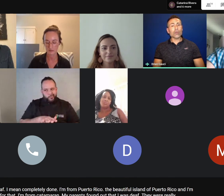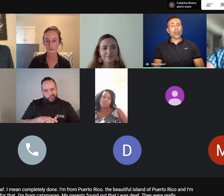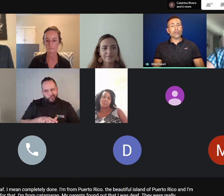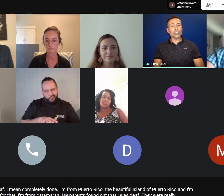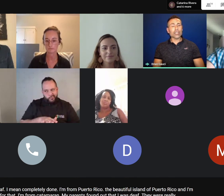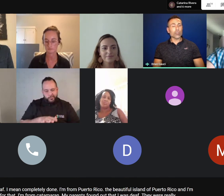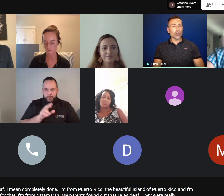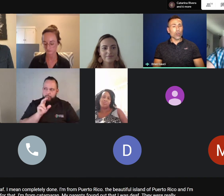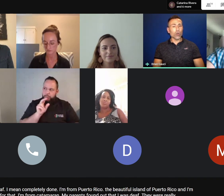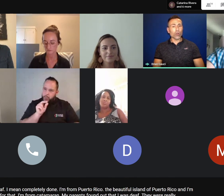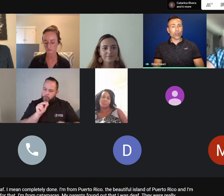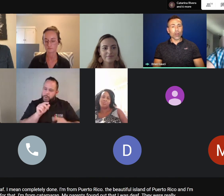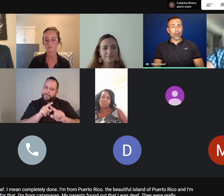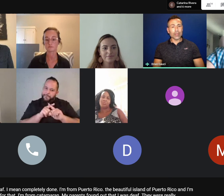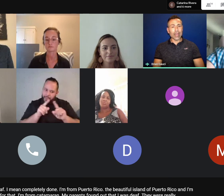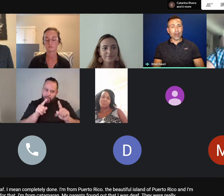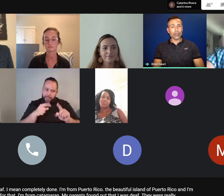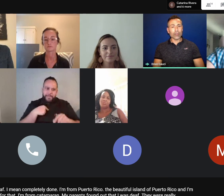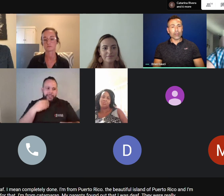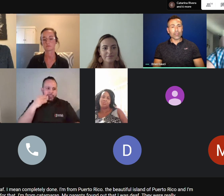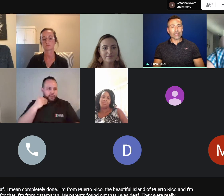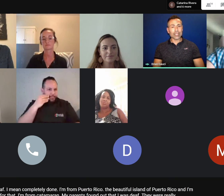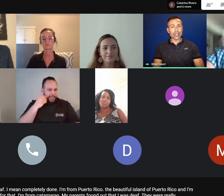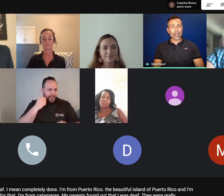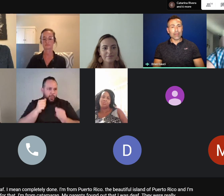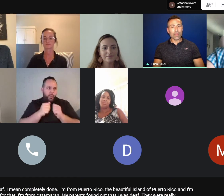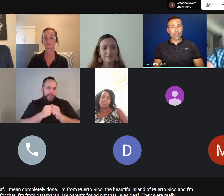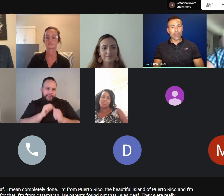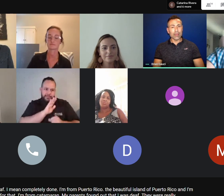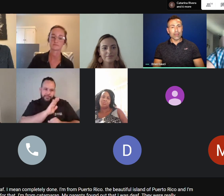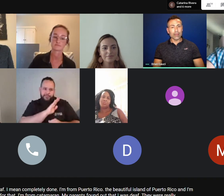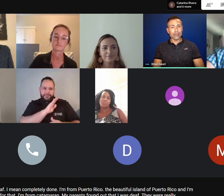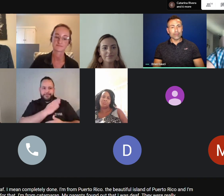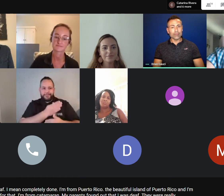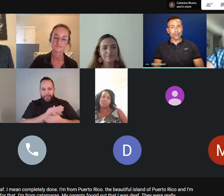And, you know, they would often say no or calm down or different things like that.